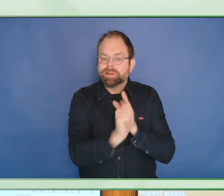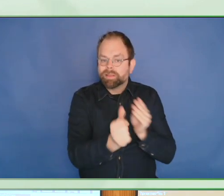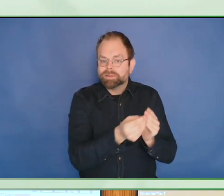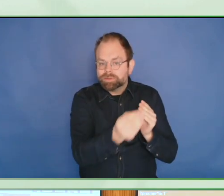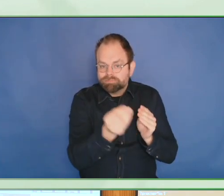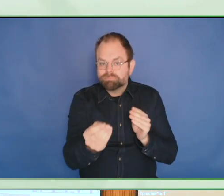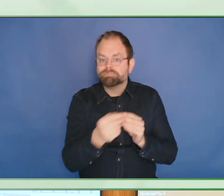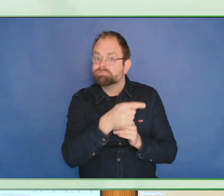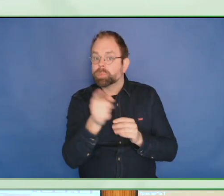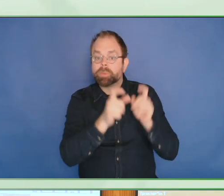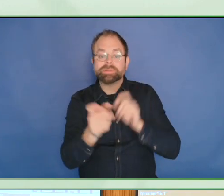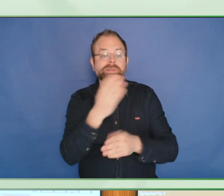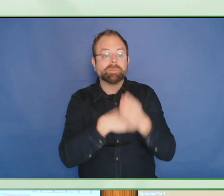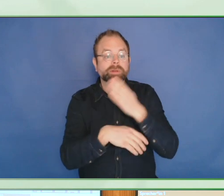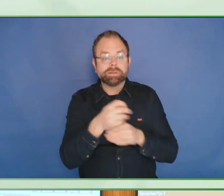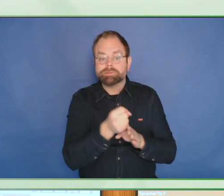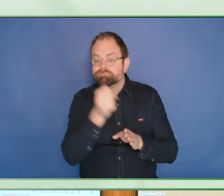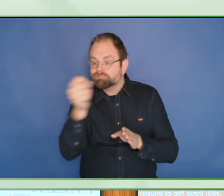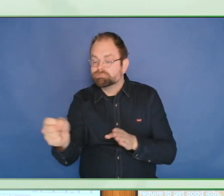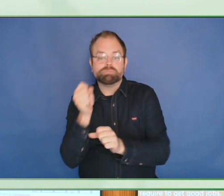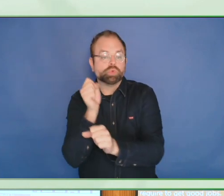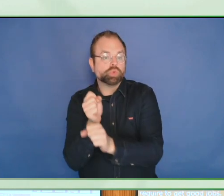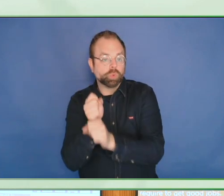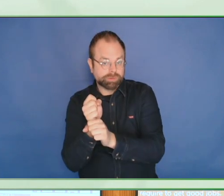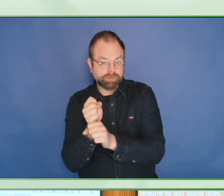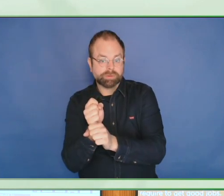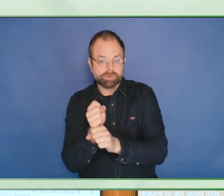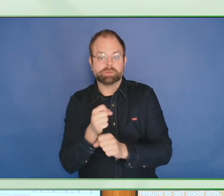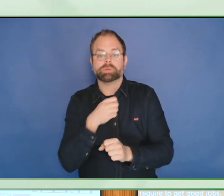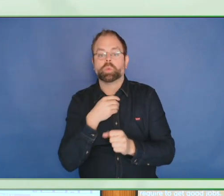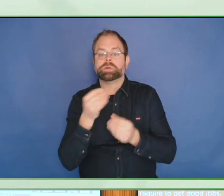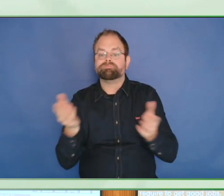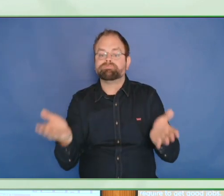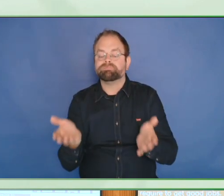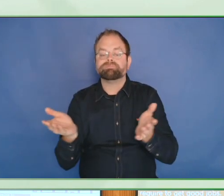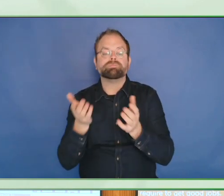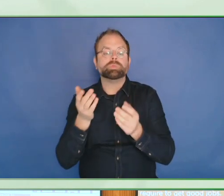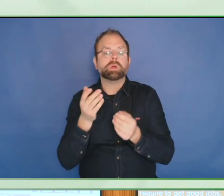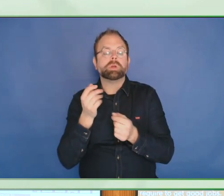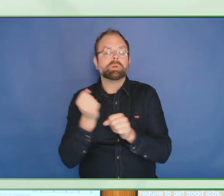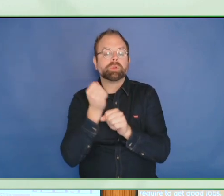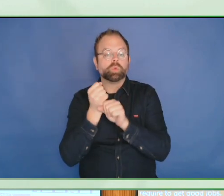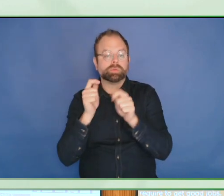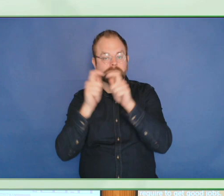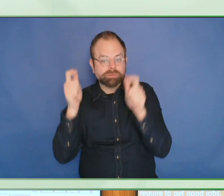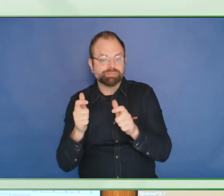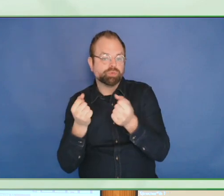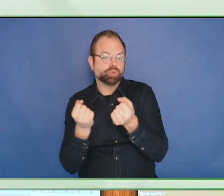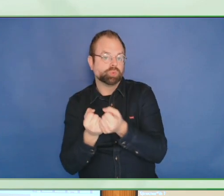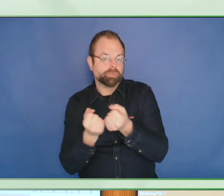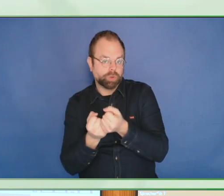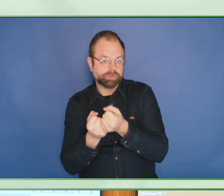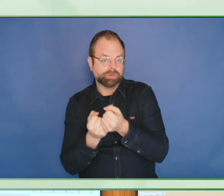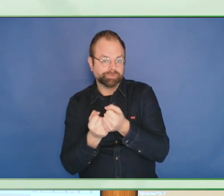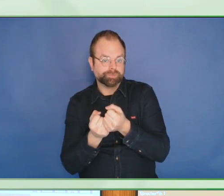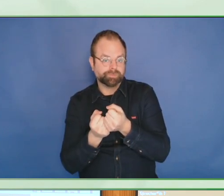good jobs. From the 13 years of the work that we've done, we've realized that we need to have more of a